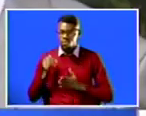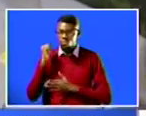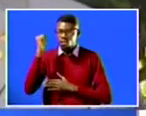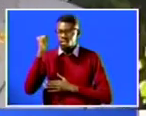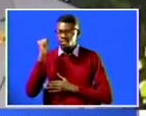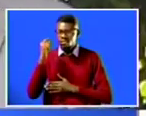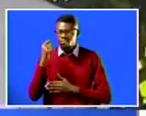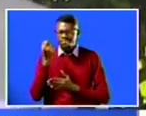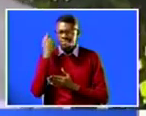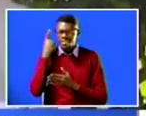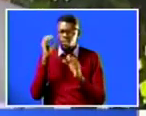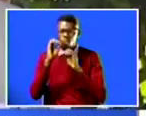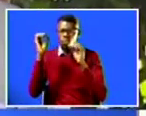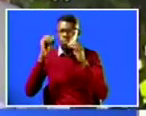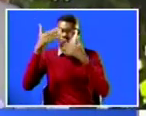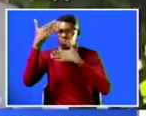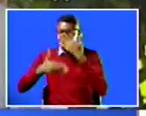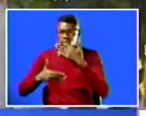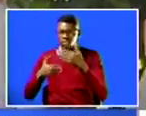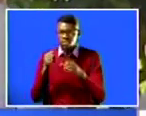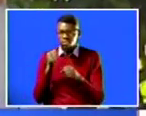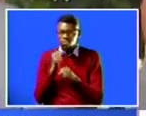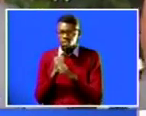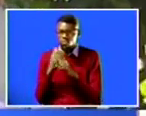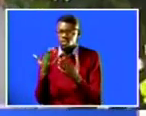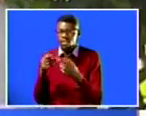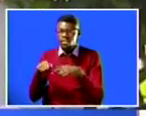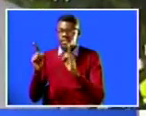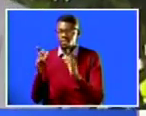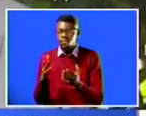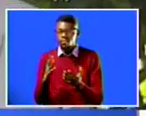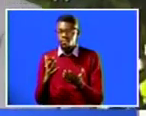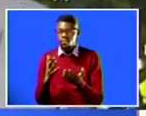understand what a university is to dictate the establishment of universities?